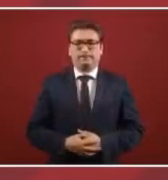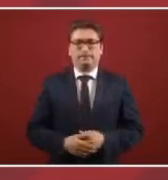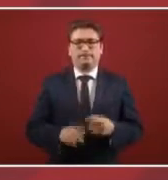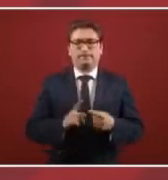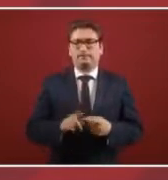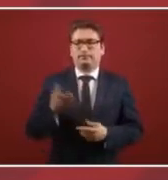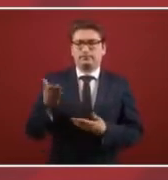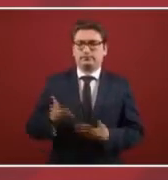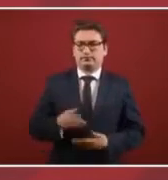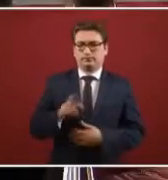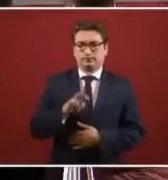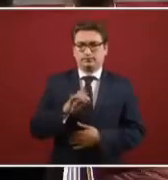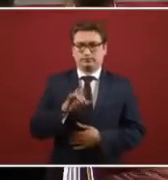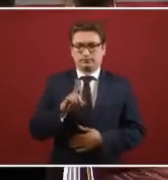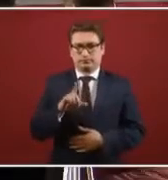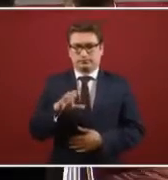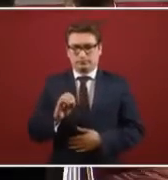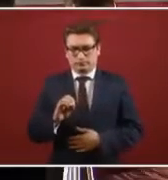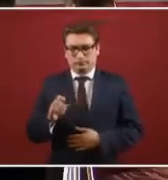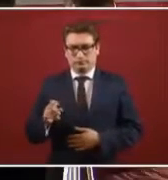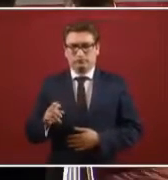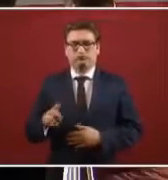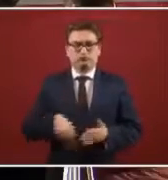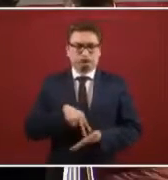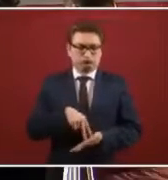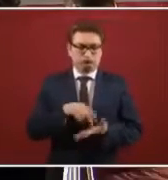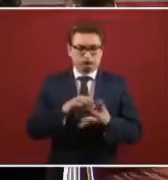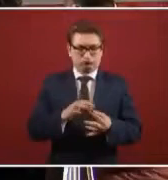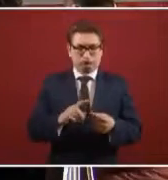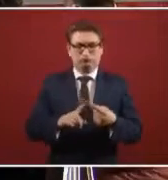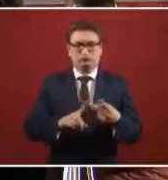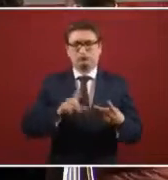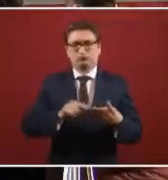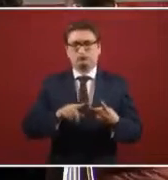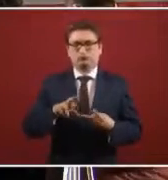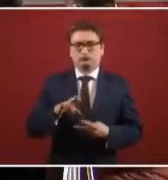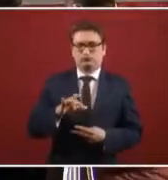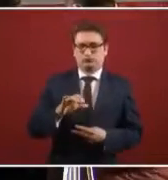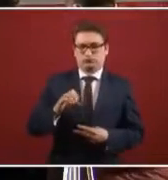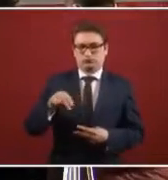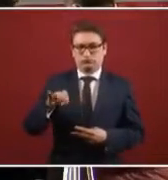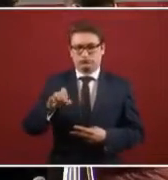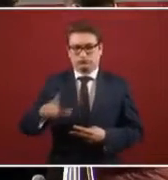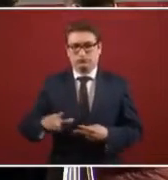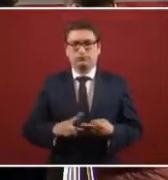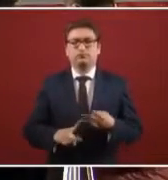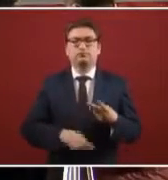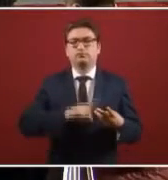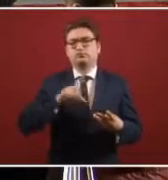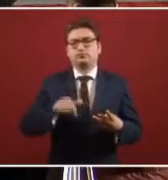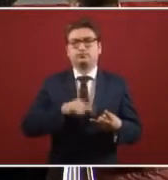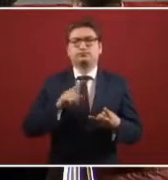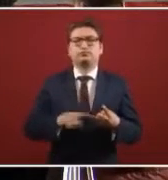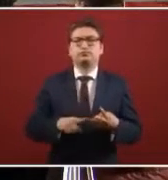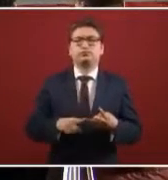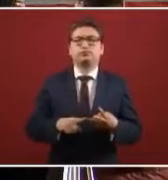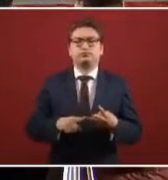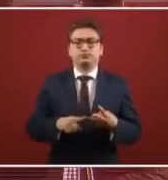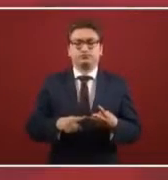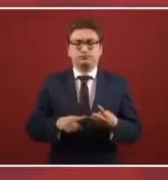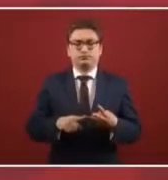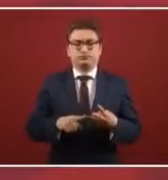Ricardo, Ricardo Sheffield, Tracy, luego and then Rocío Rocío Nales, y luego and then